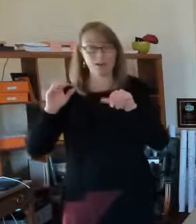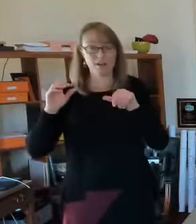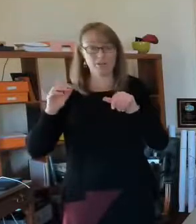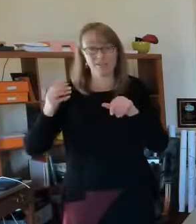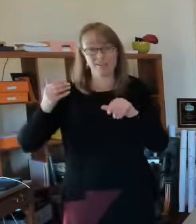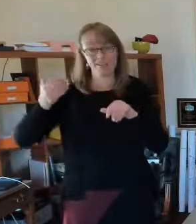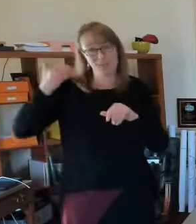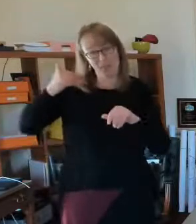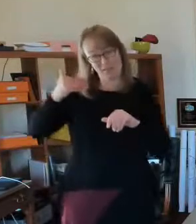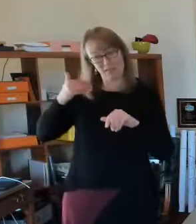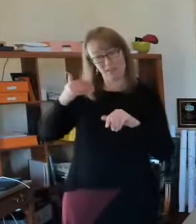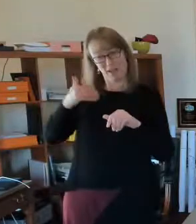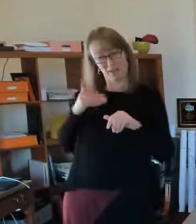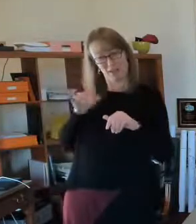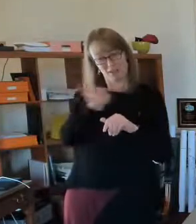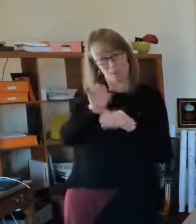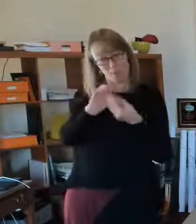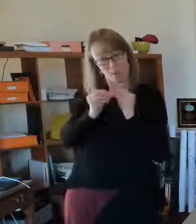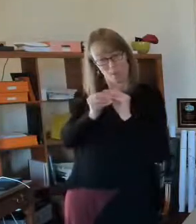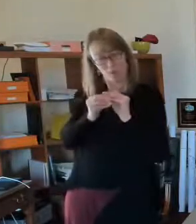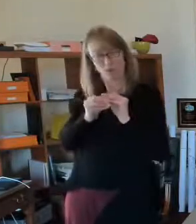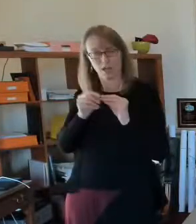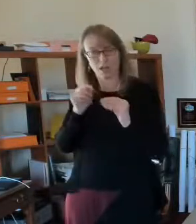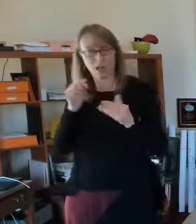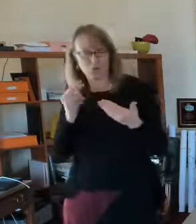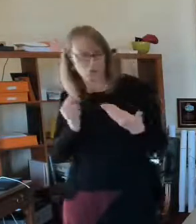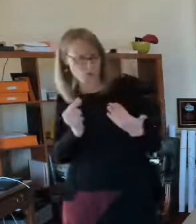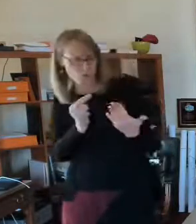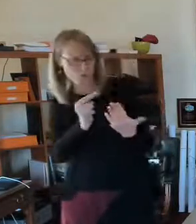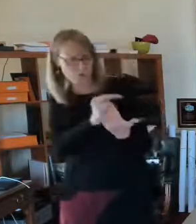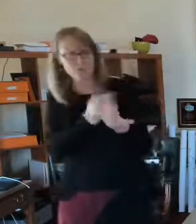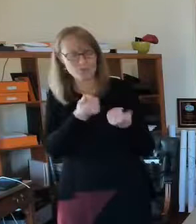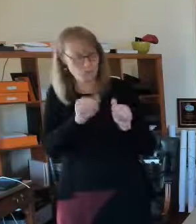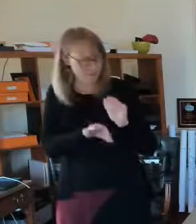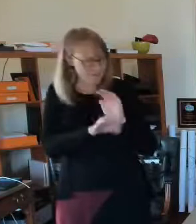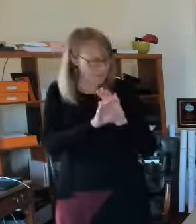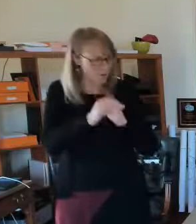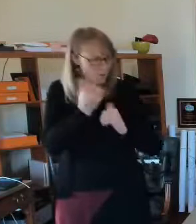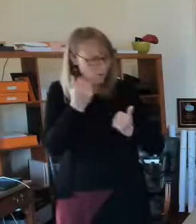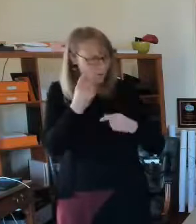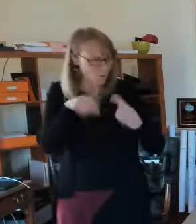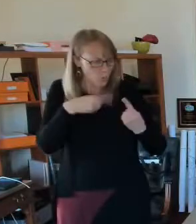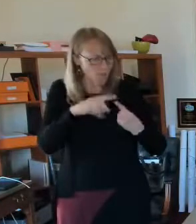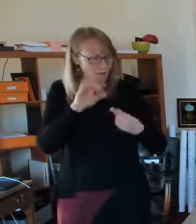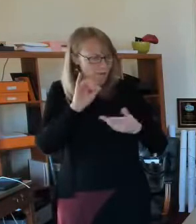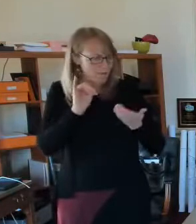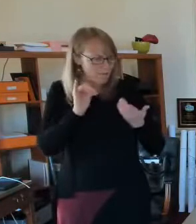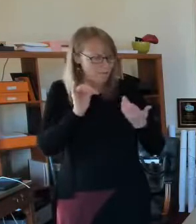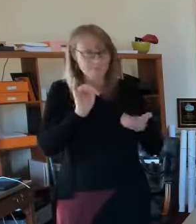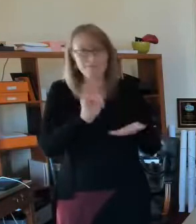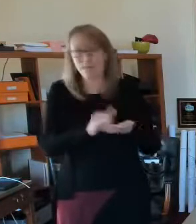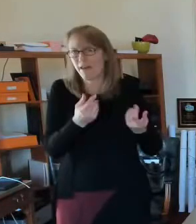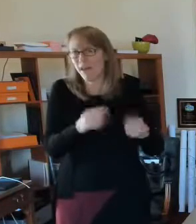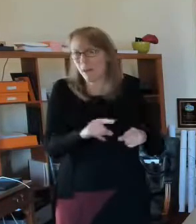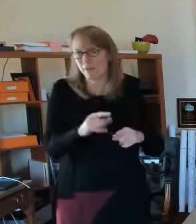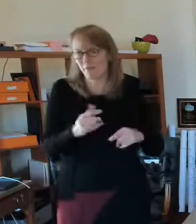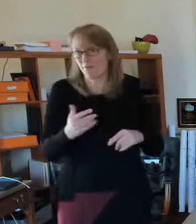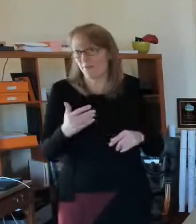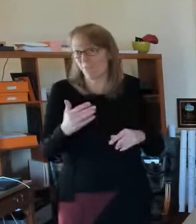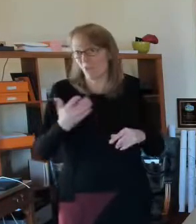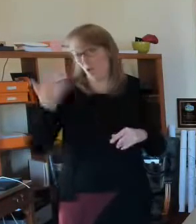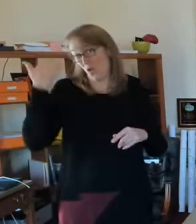in front of me right this second, but quite a while ago. Number of people in the ICU,